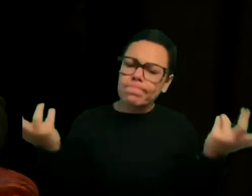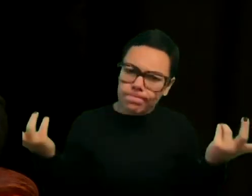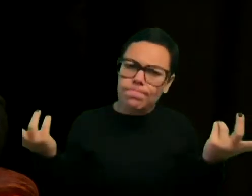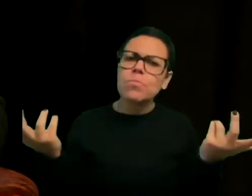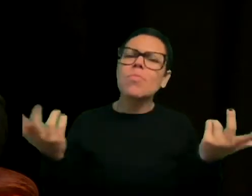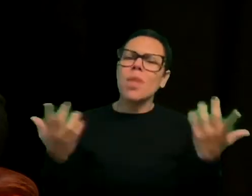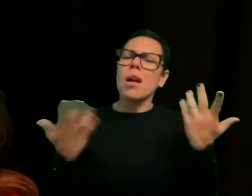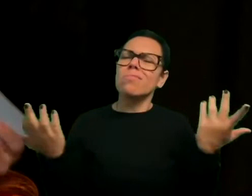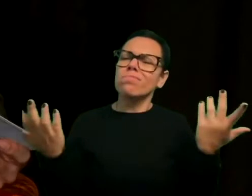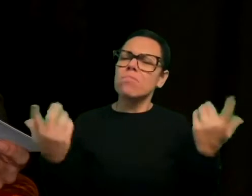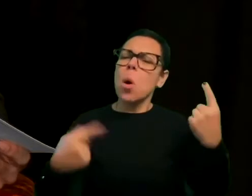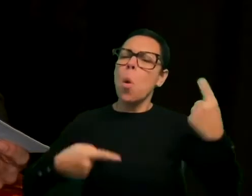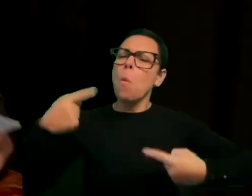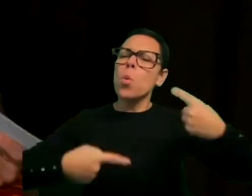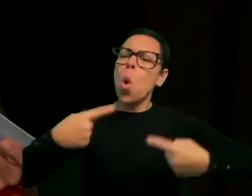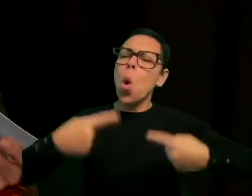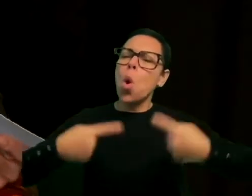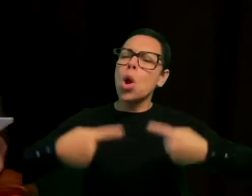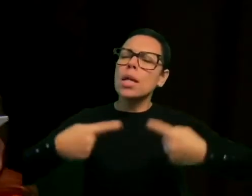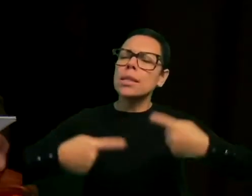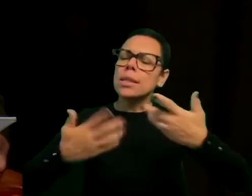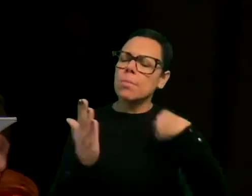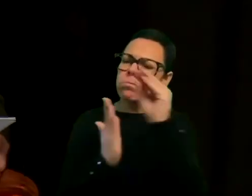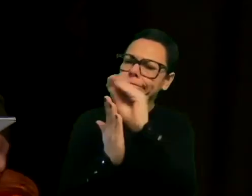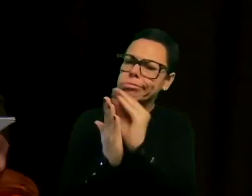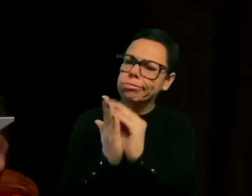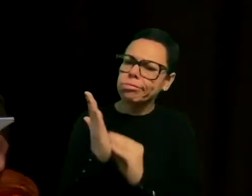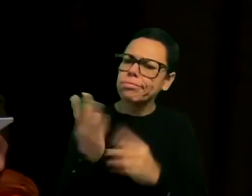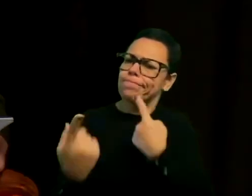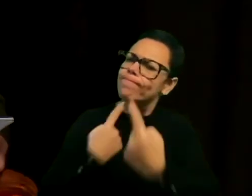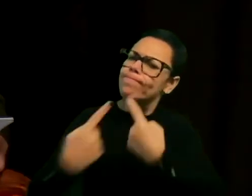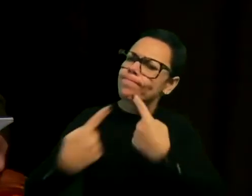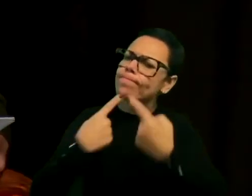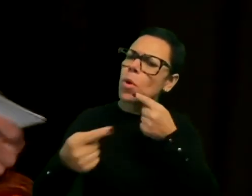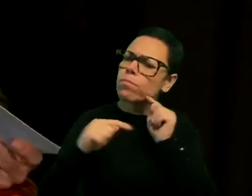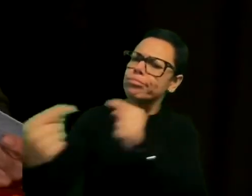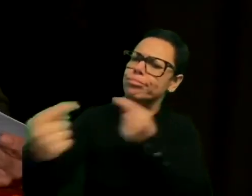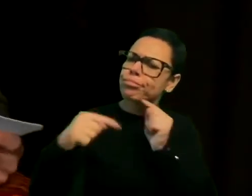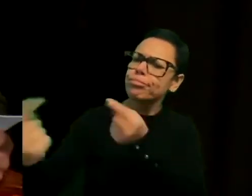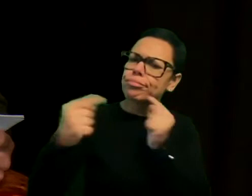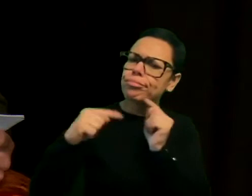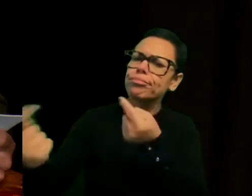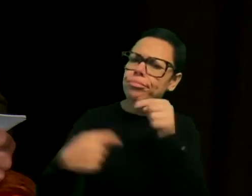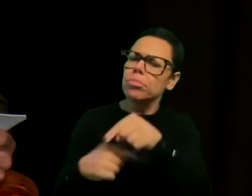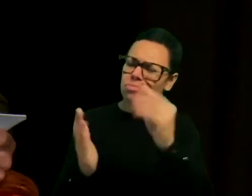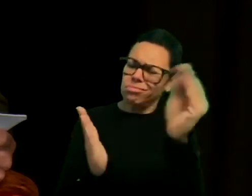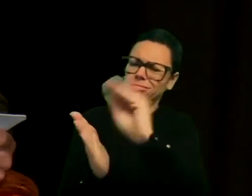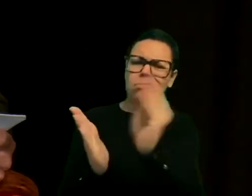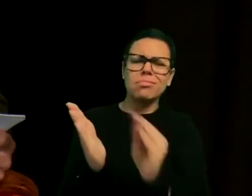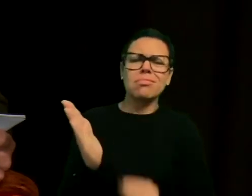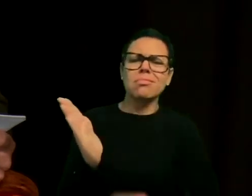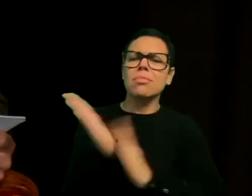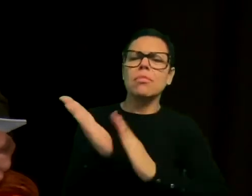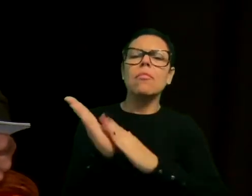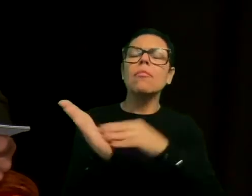ensuring that all the demands that they outsource, that they are gendered, and that